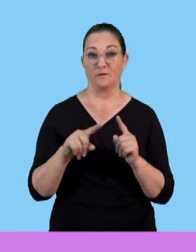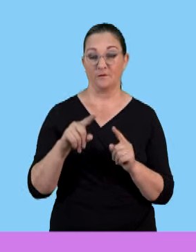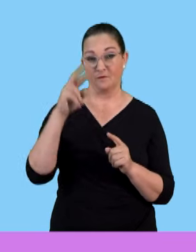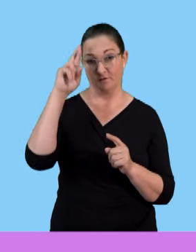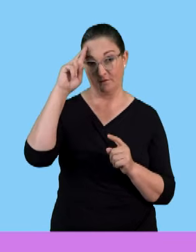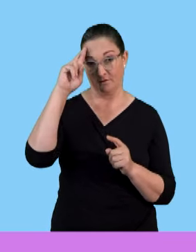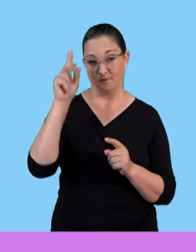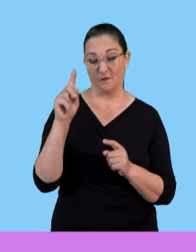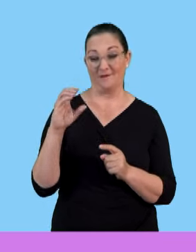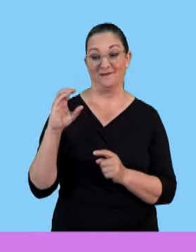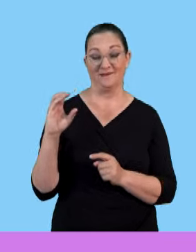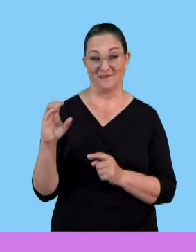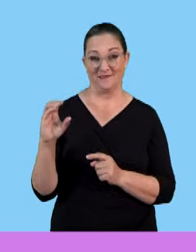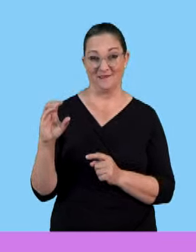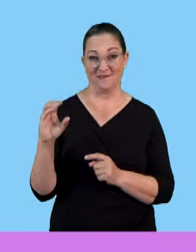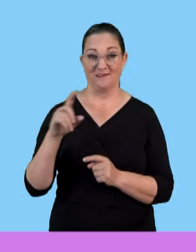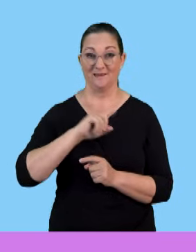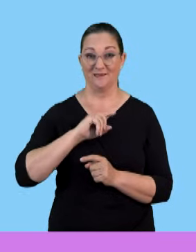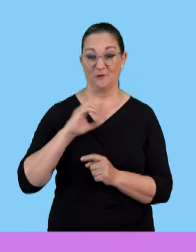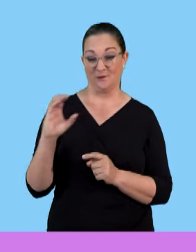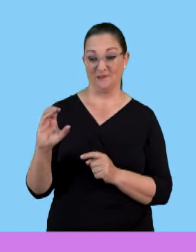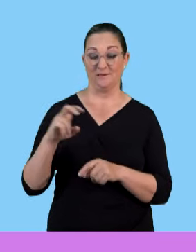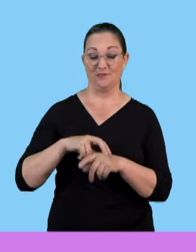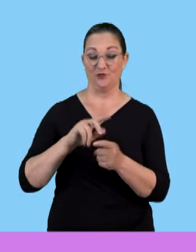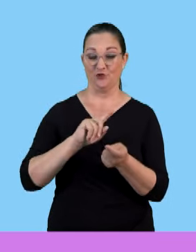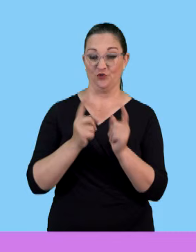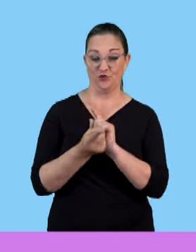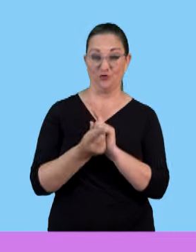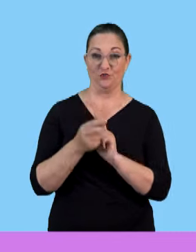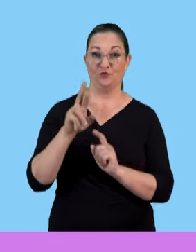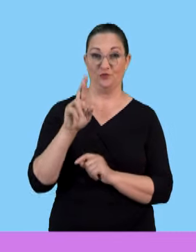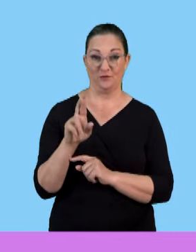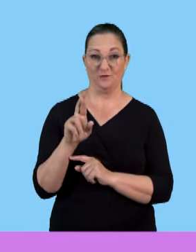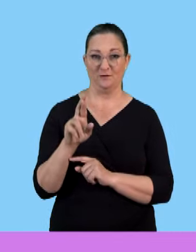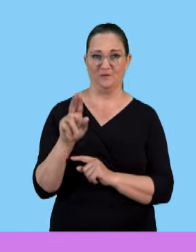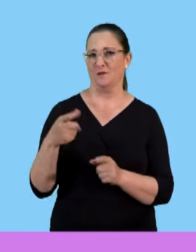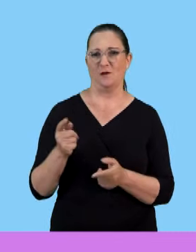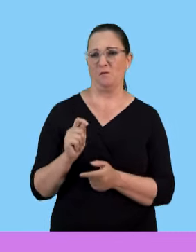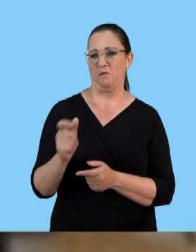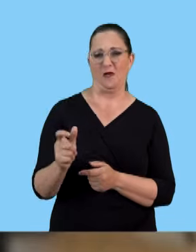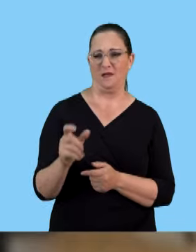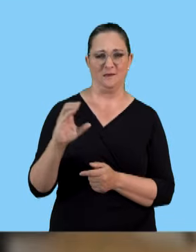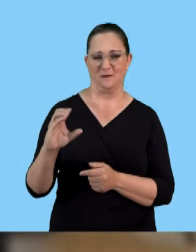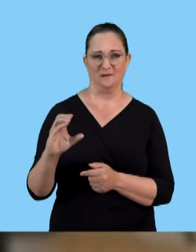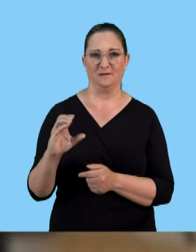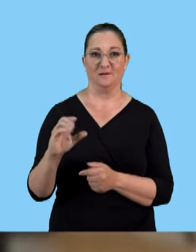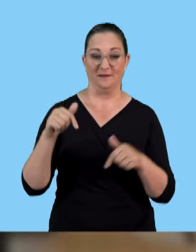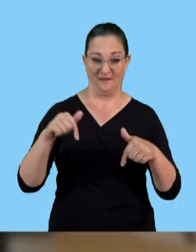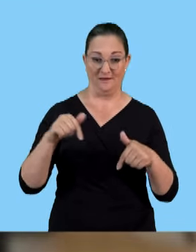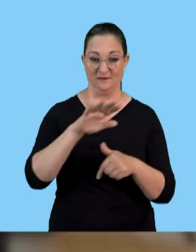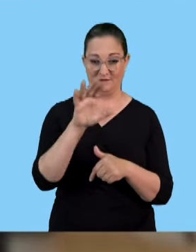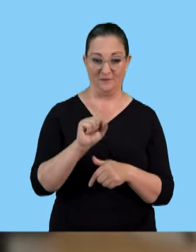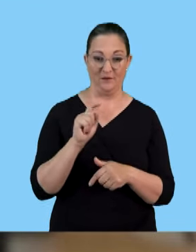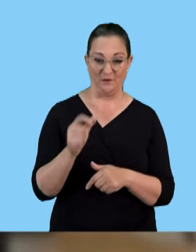14,909.5. Remember, this is in cents. You need to convert these cents to rands, because you cannot be paying in cents. We are paying